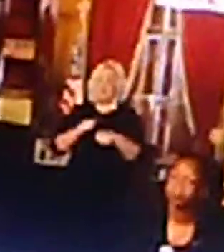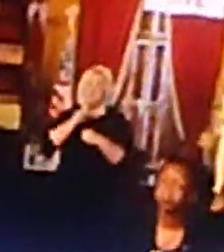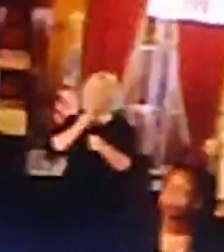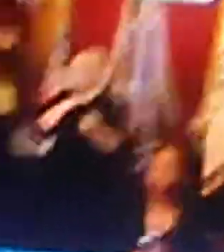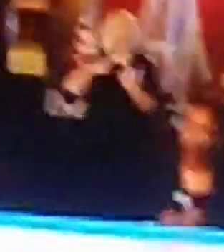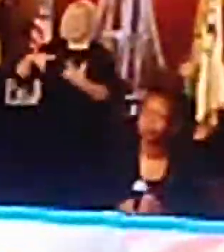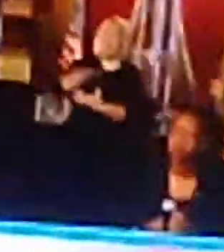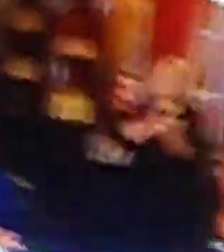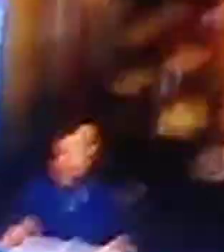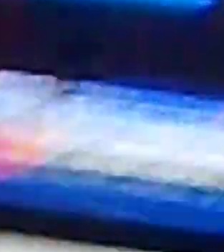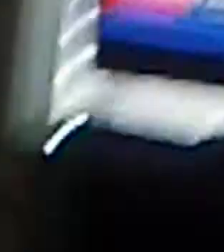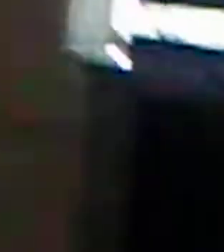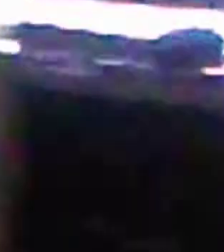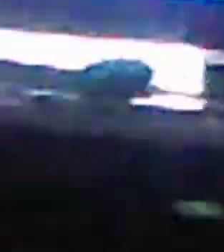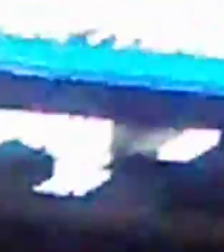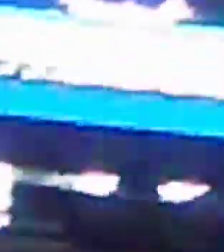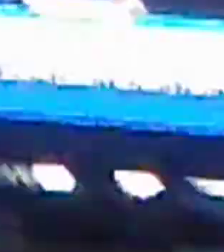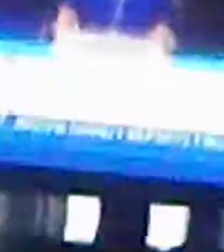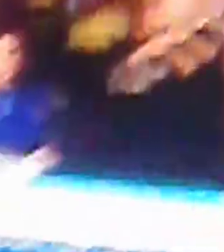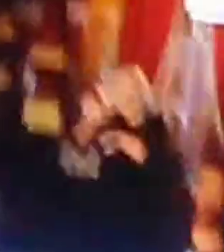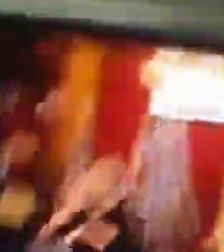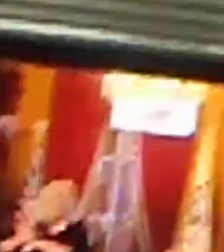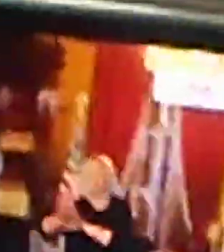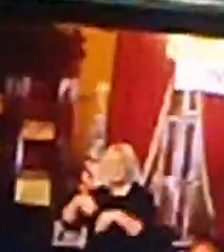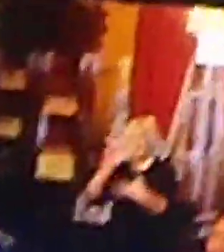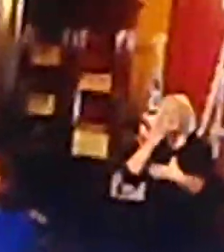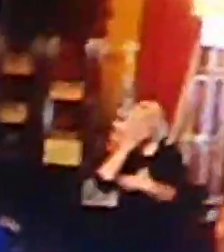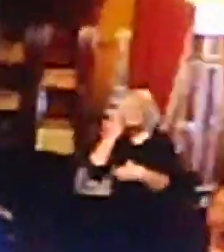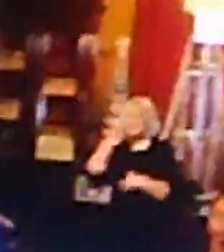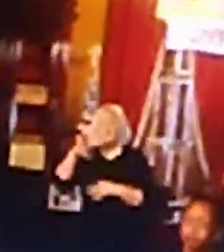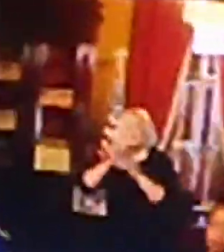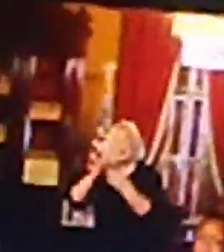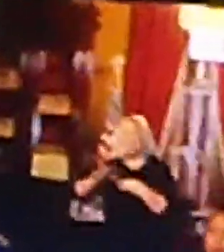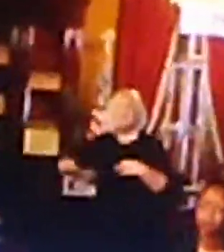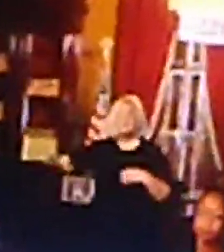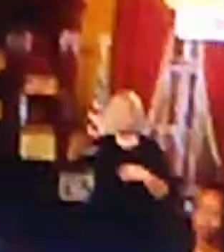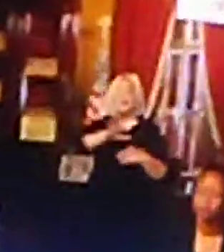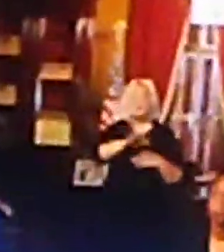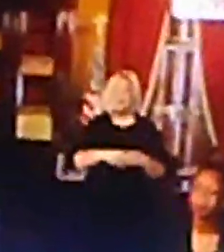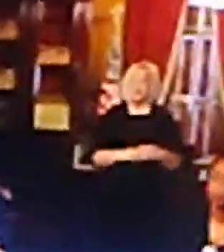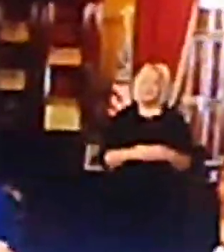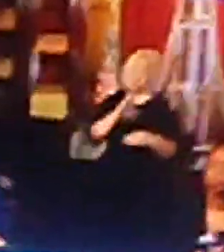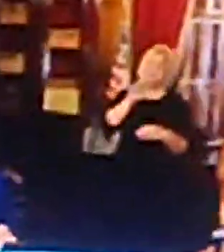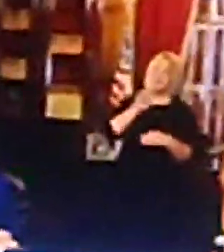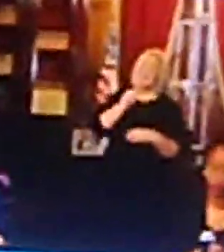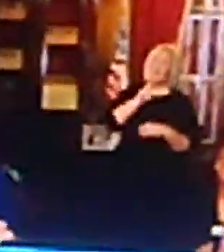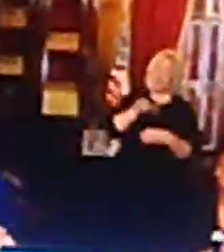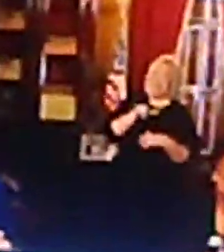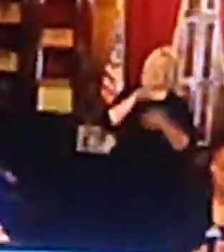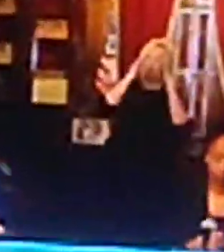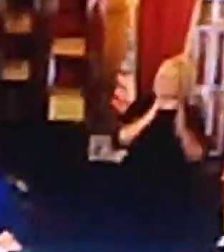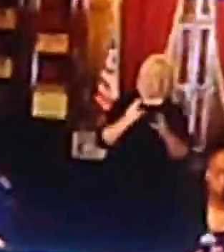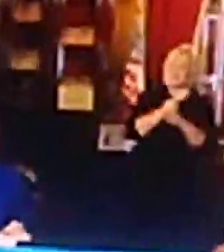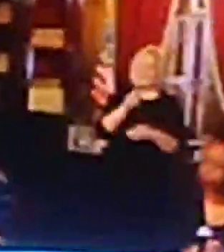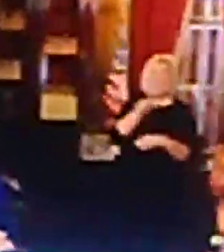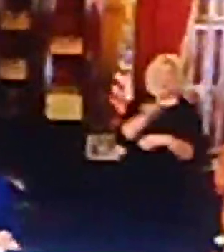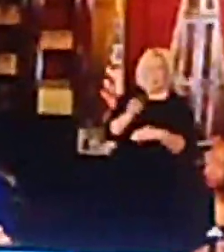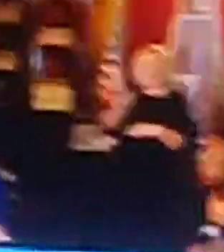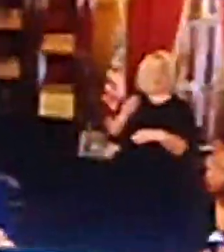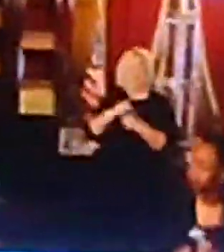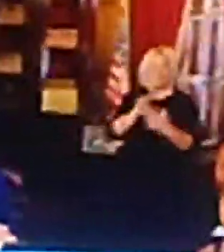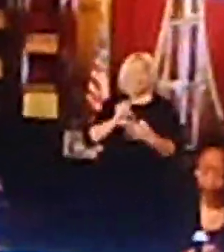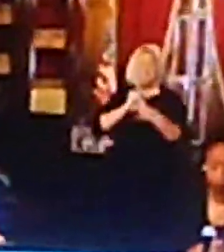services. Marie, who is working with our church to deliver food to families in need. Courtney, who's a teacher who's using Zoom to stay